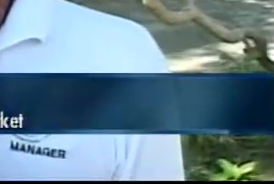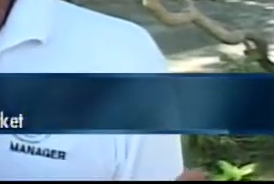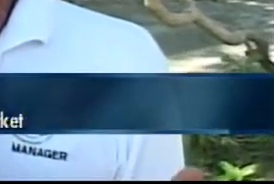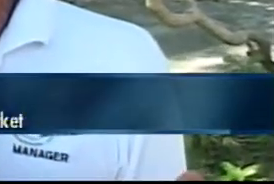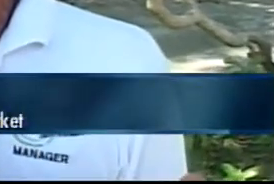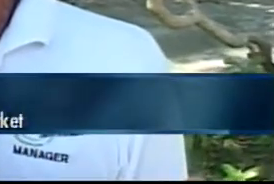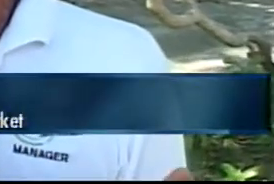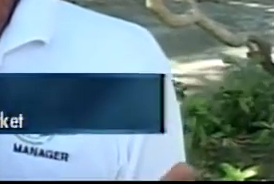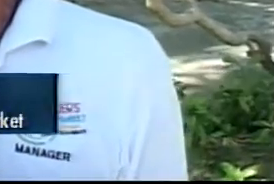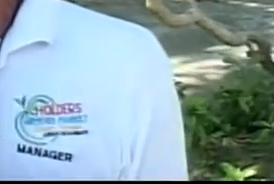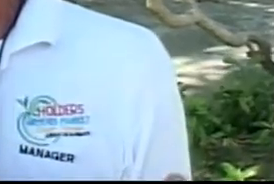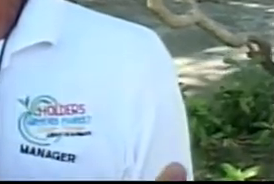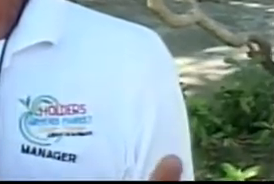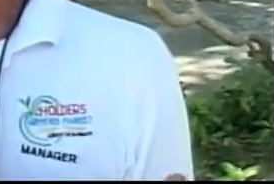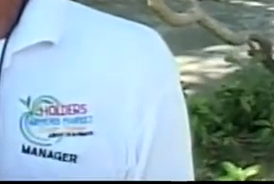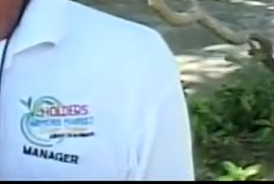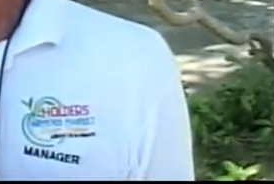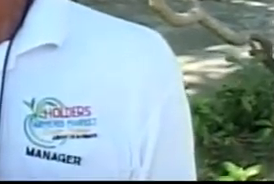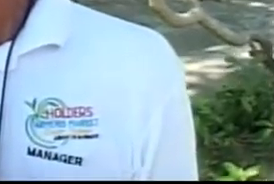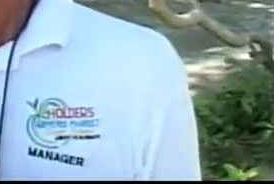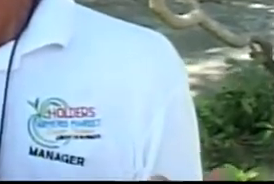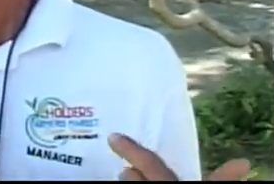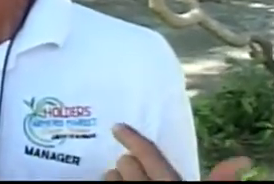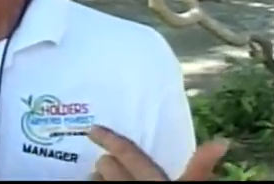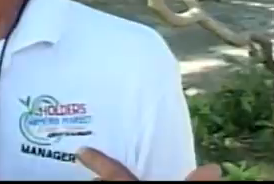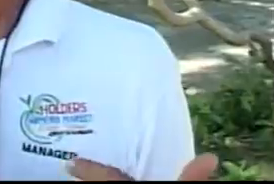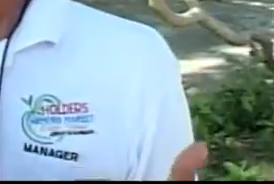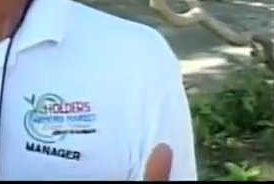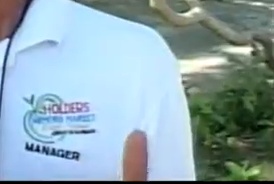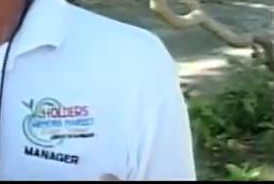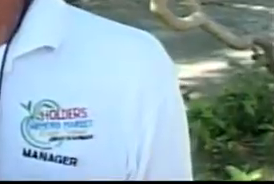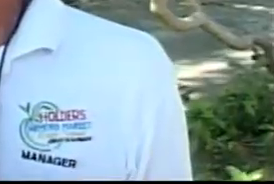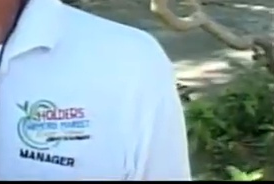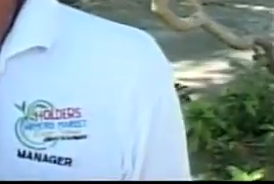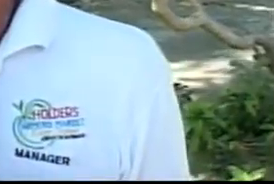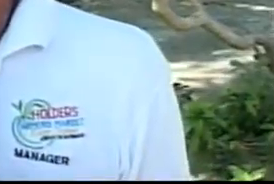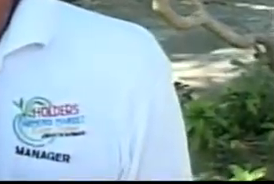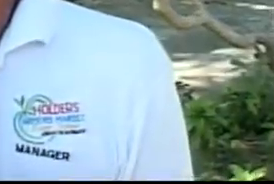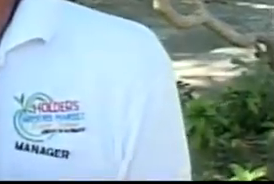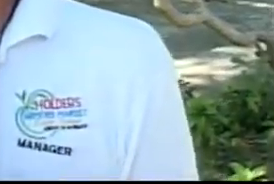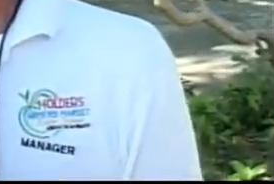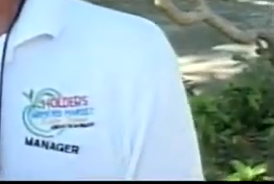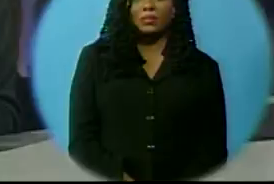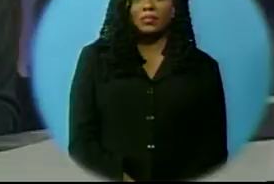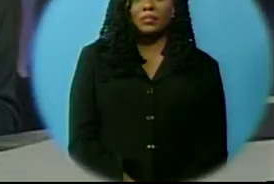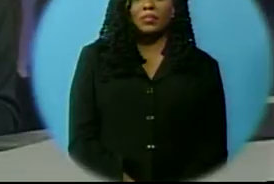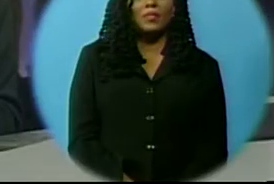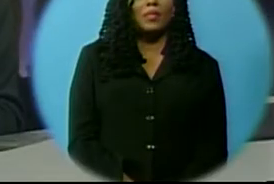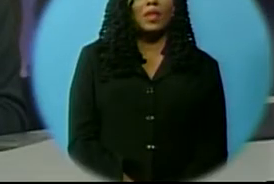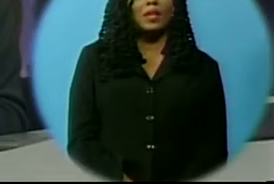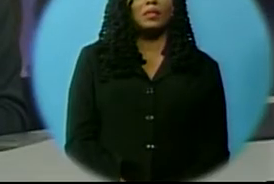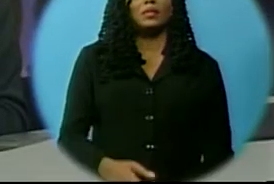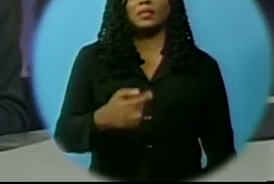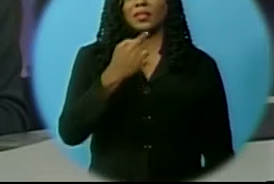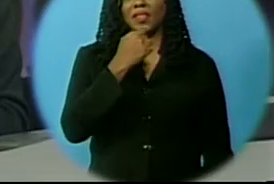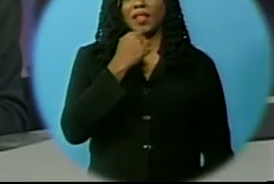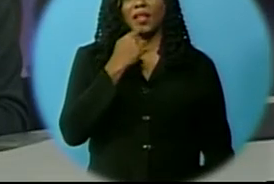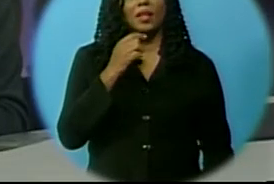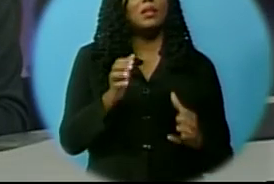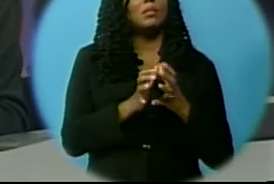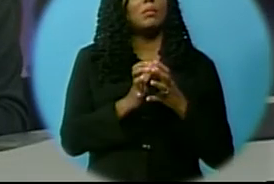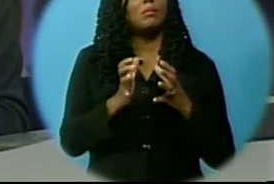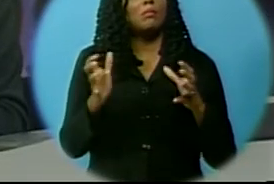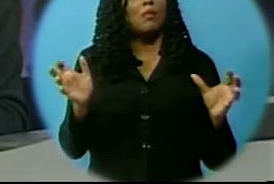done, the market is more known abroad than in Barbados. Mr. Stark says they